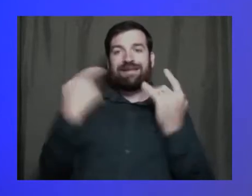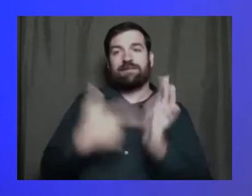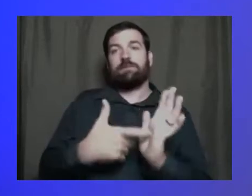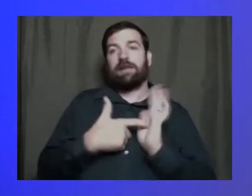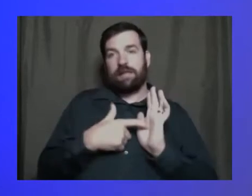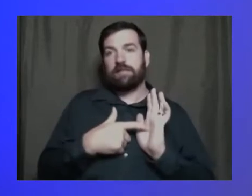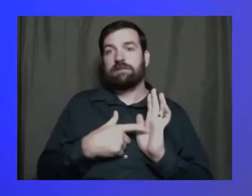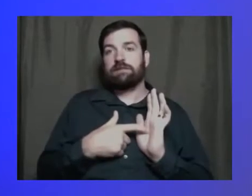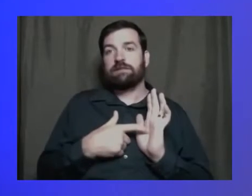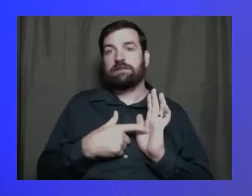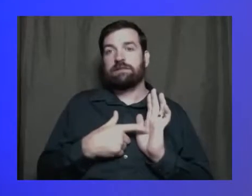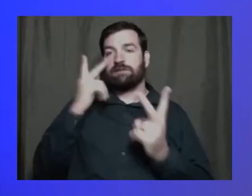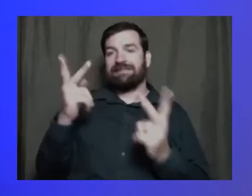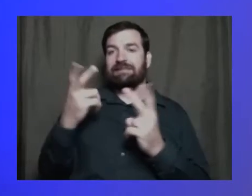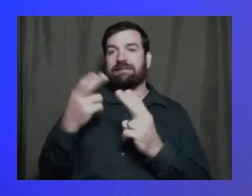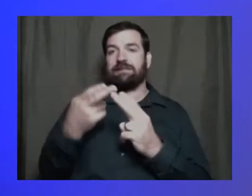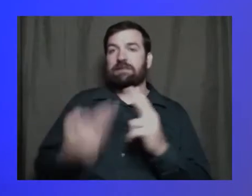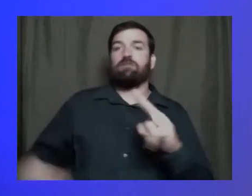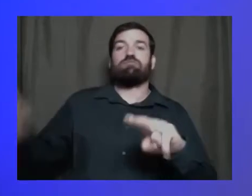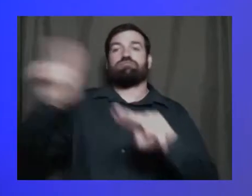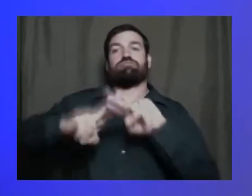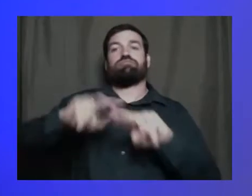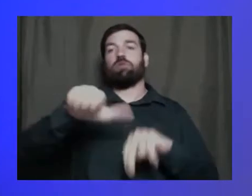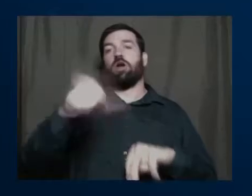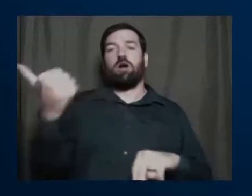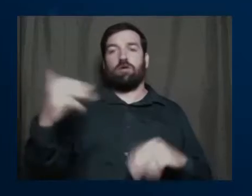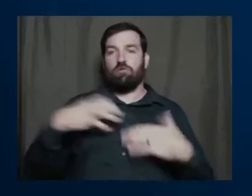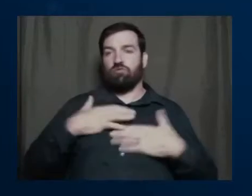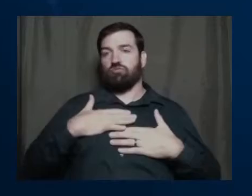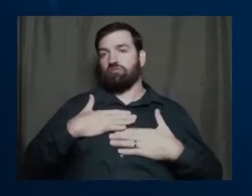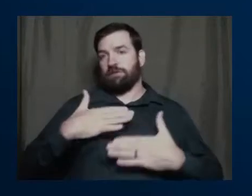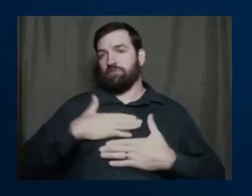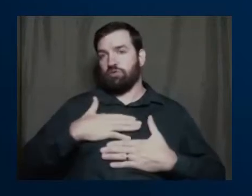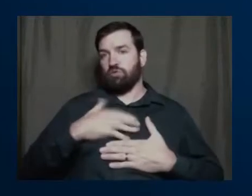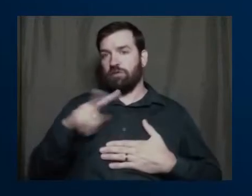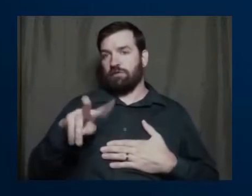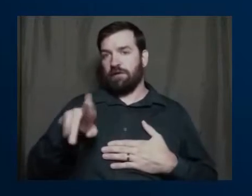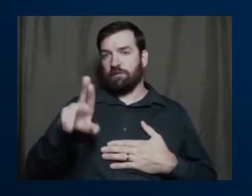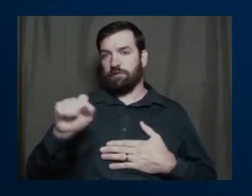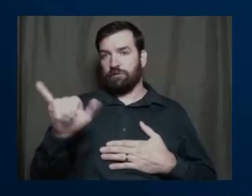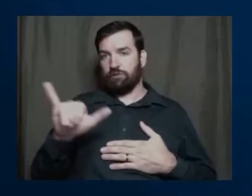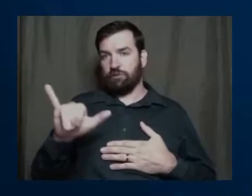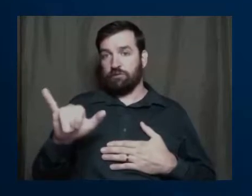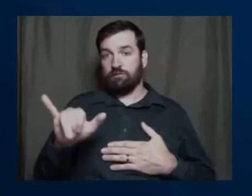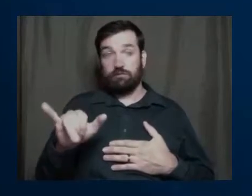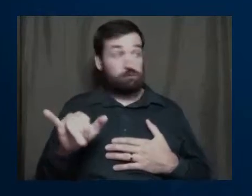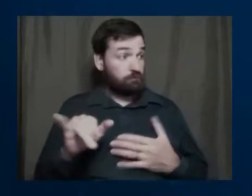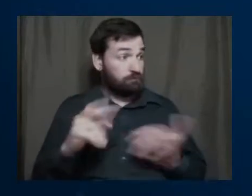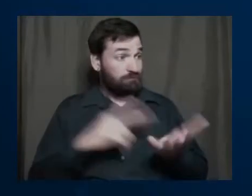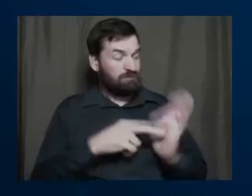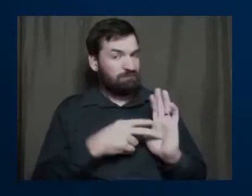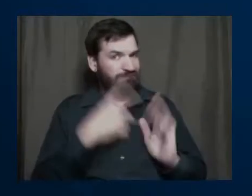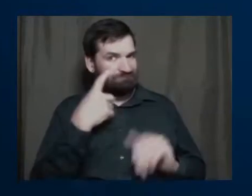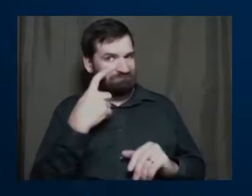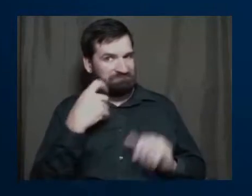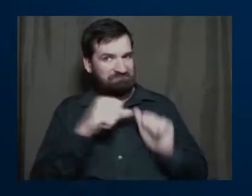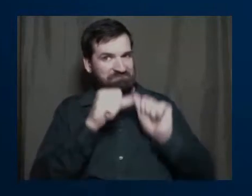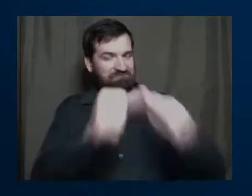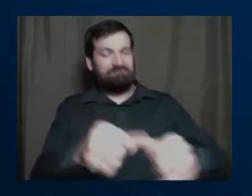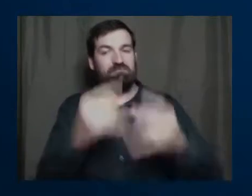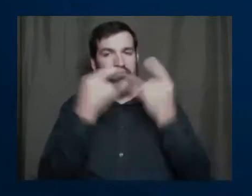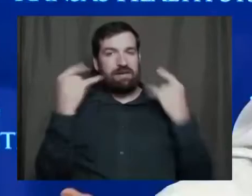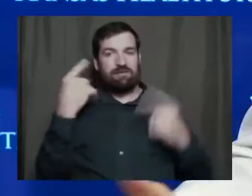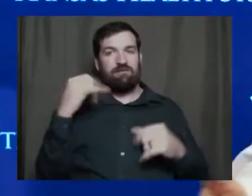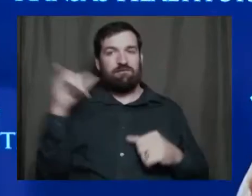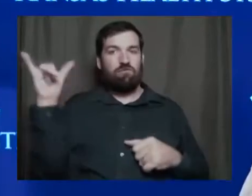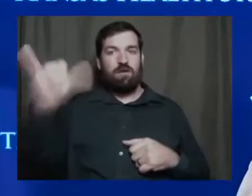to see a surge of other respiratory viruses too. But just to say, I don't think we're advocating for masks forever because of RSV, right. But there's something we have to be